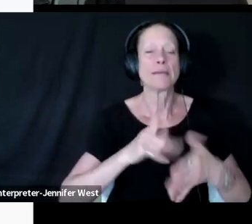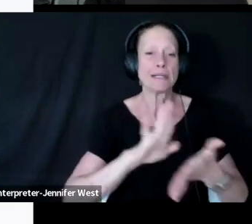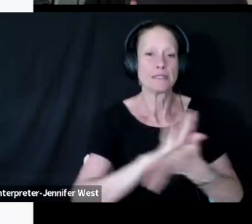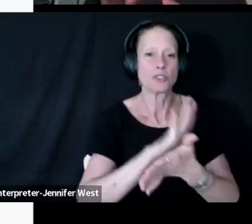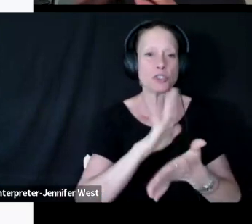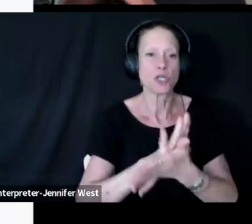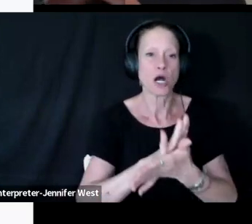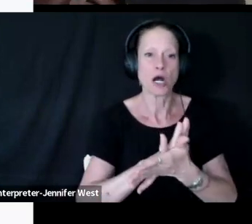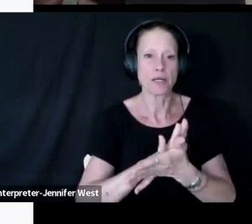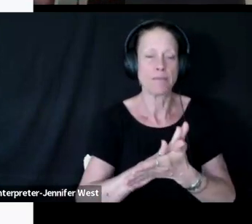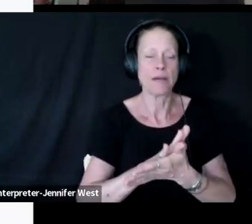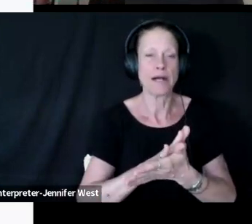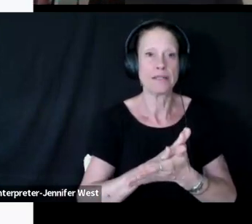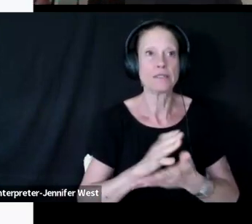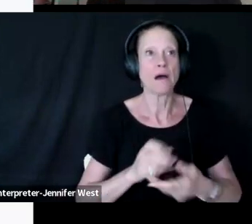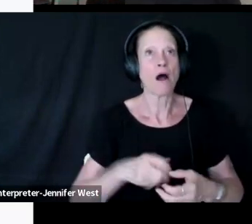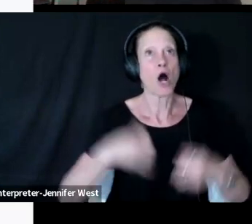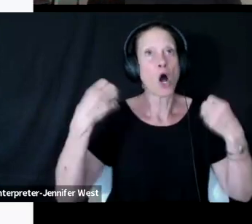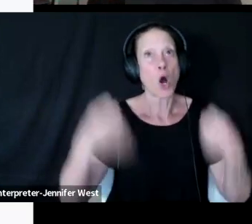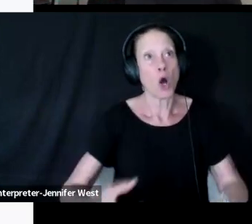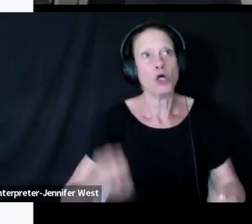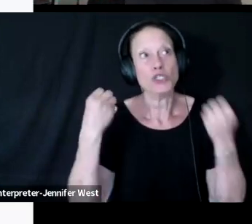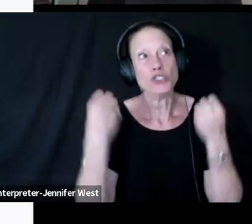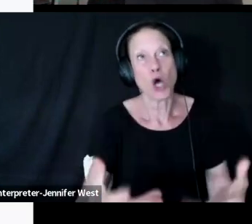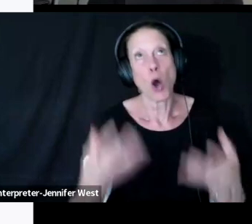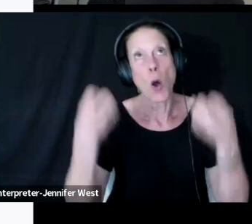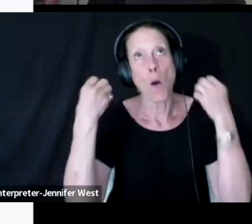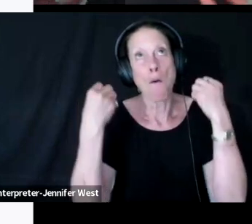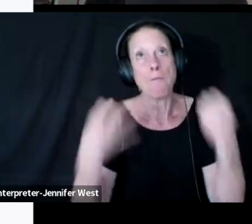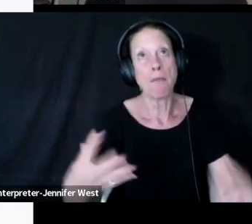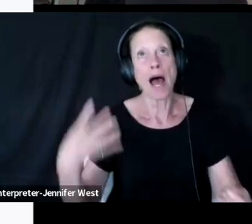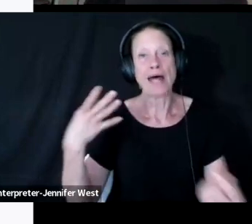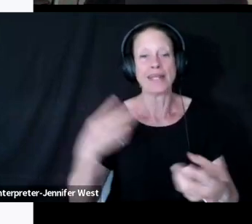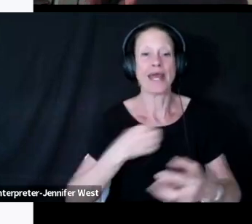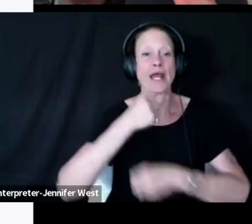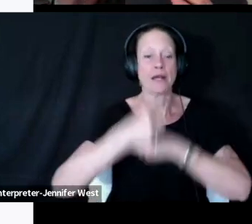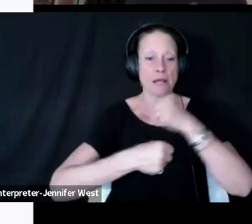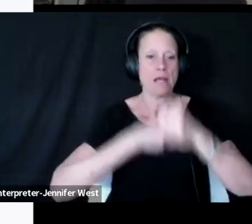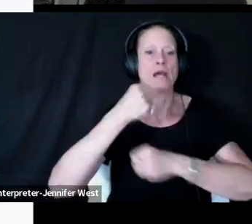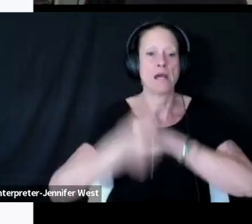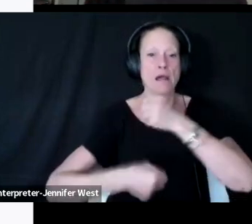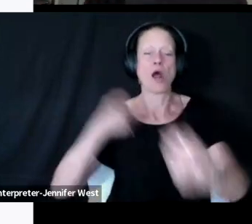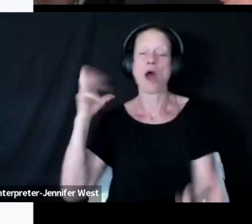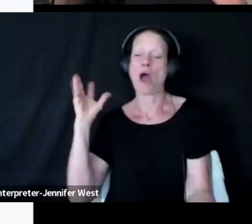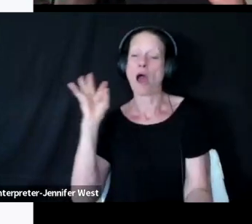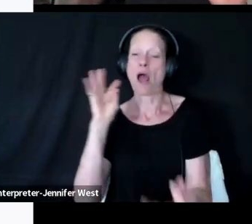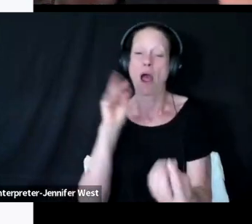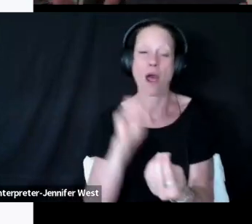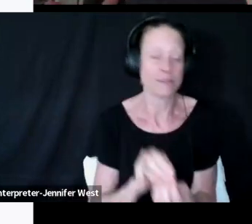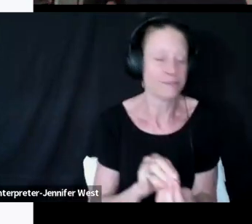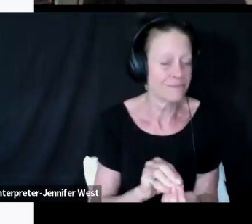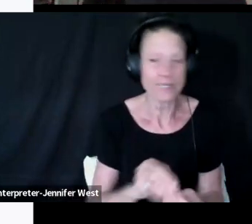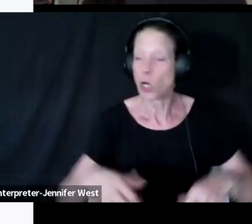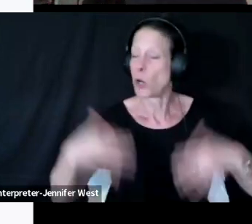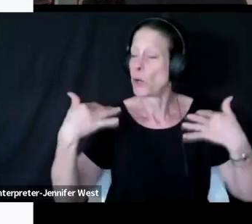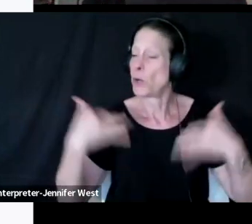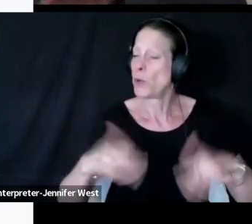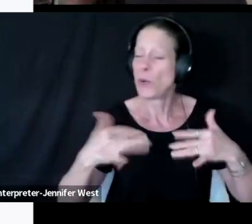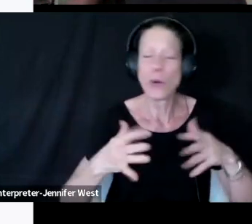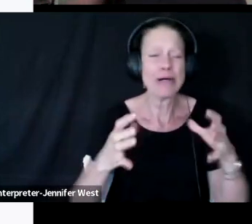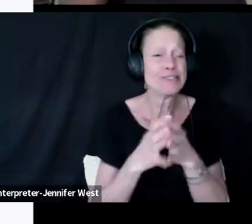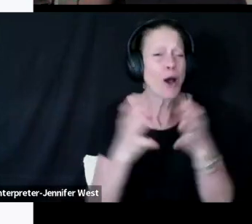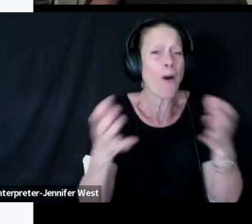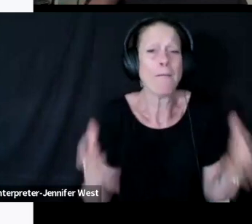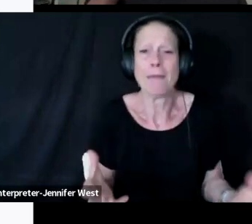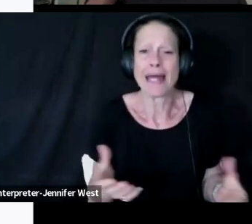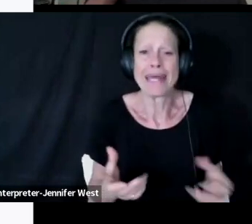years. No longer are they going to be in a binder, or are they going to be in folders or maybe saved on your computer